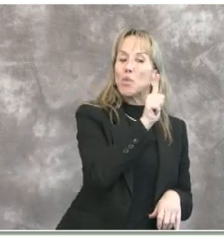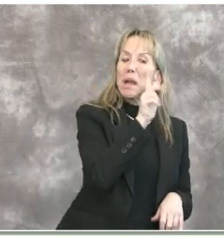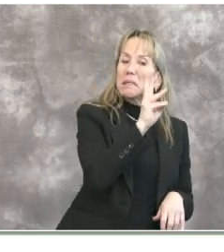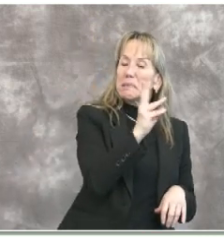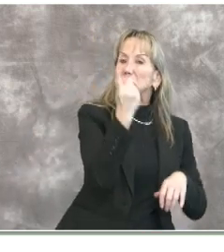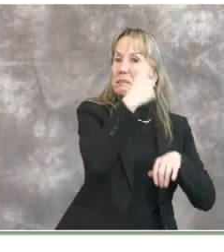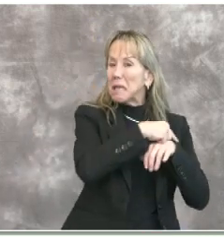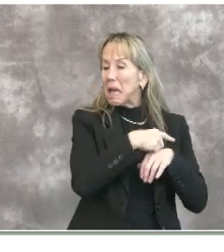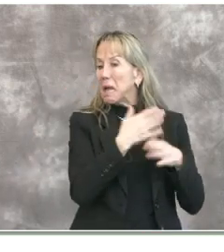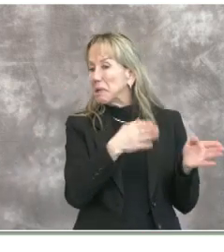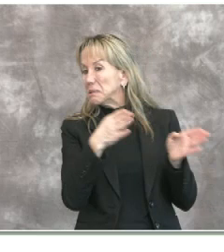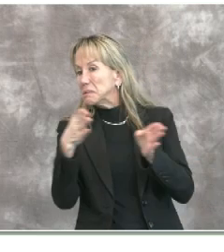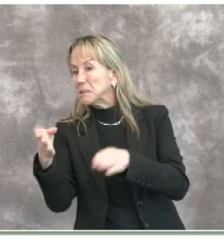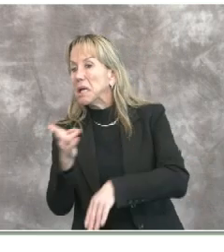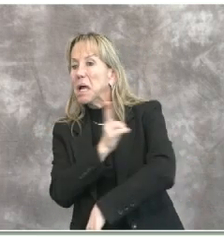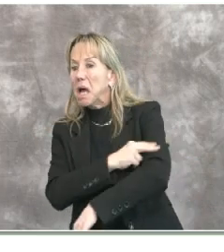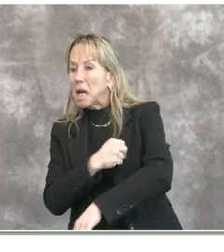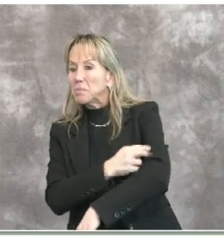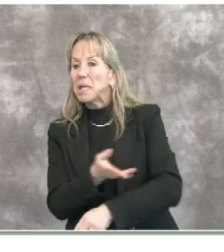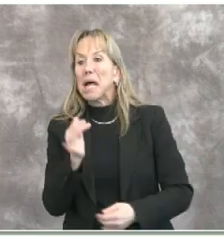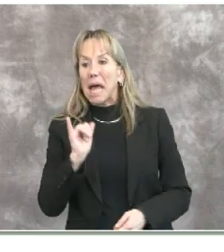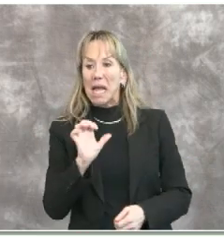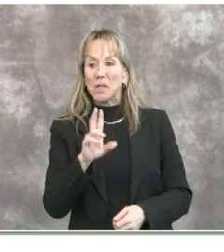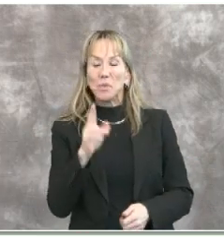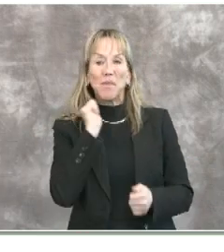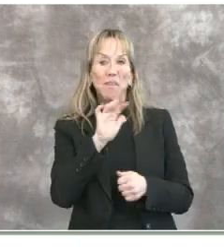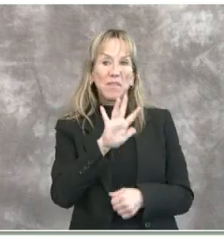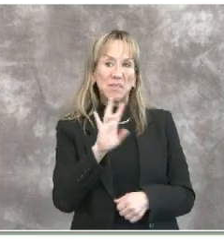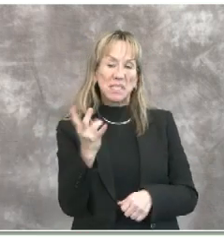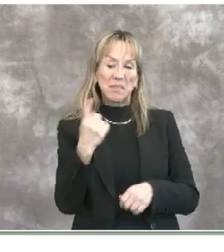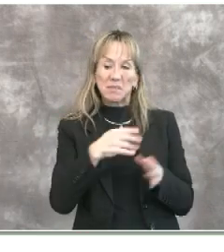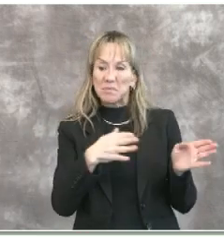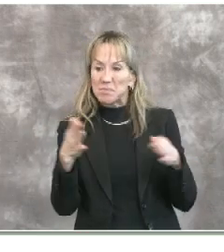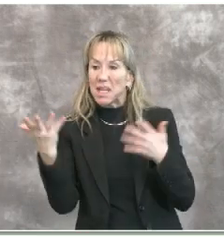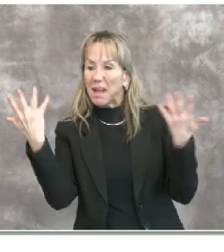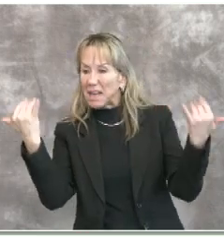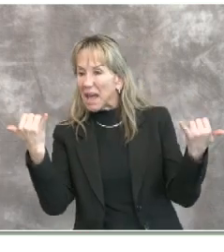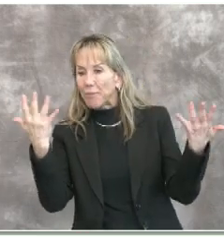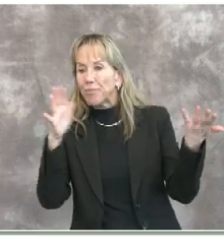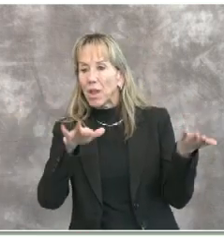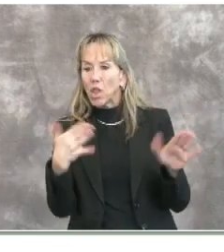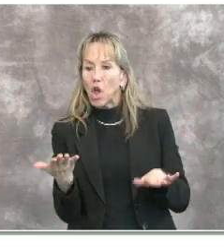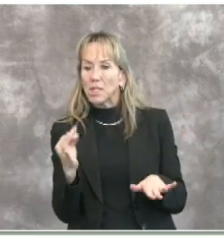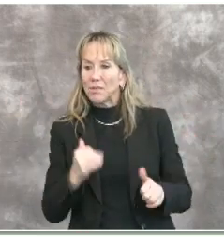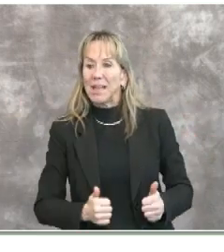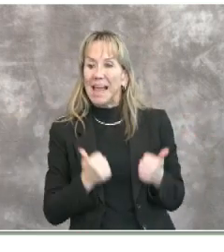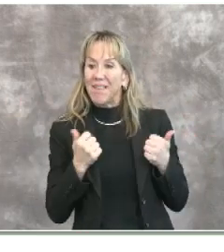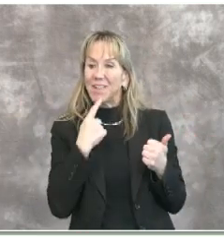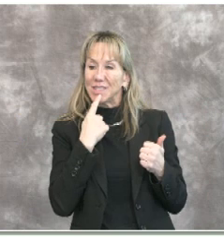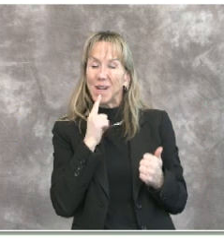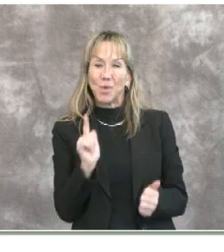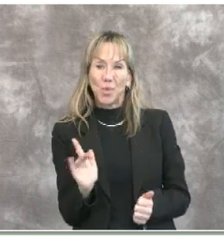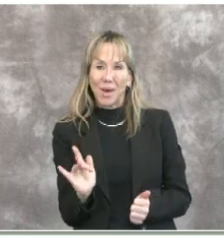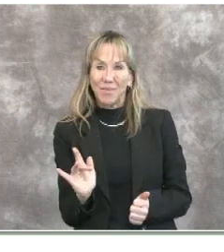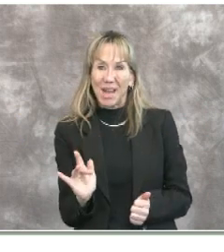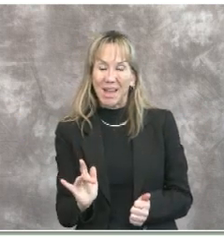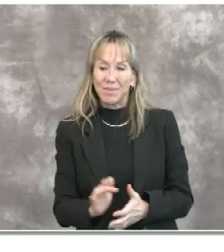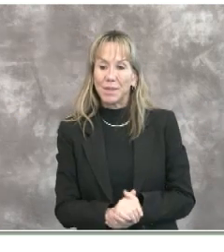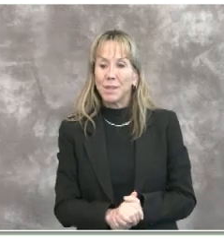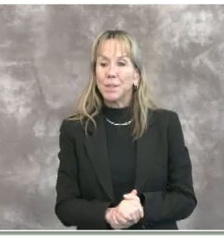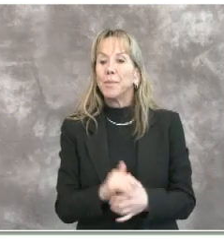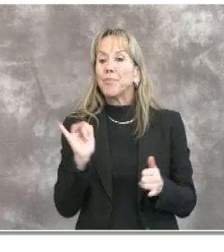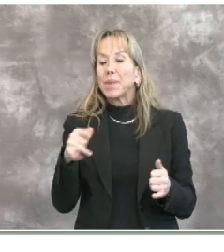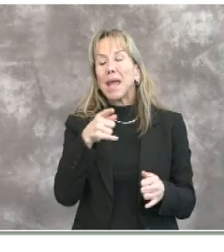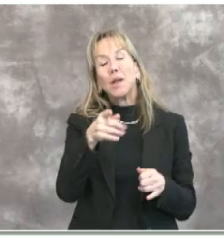at 27, ICUs at 56, and loss of lives at 25. Very little change in our motel